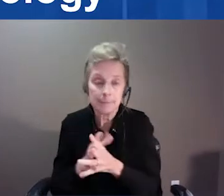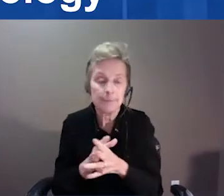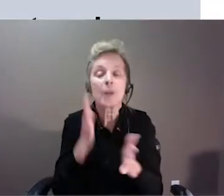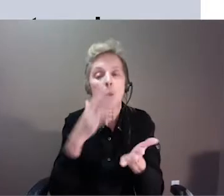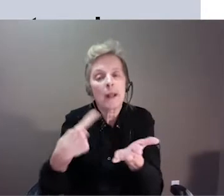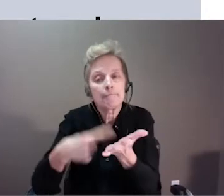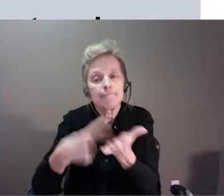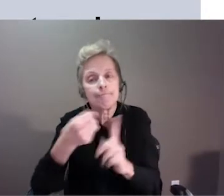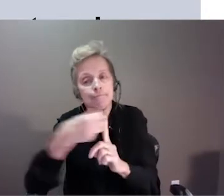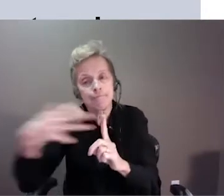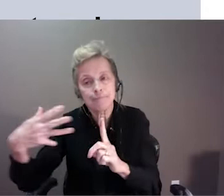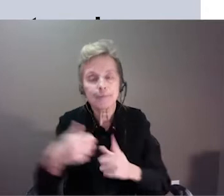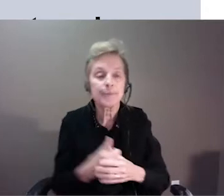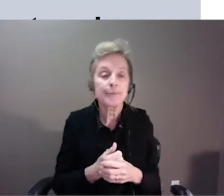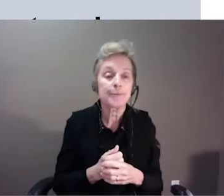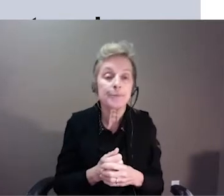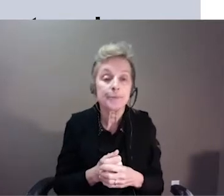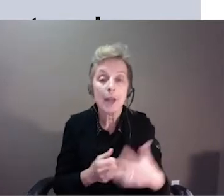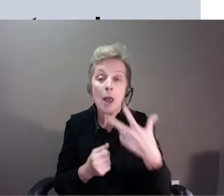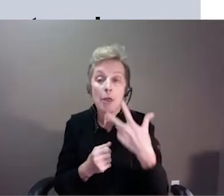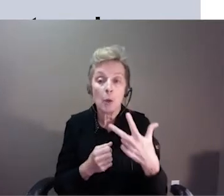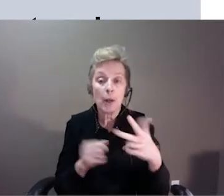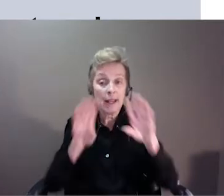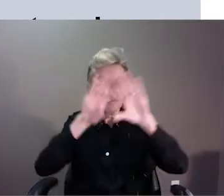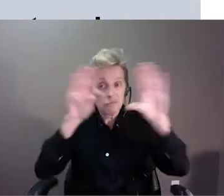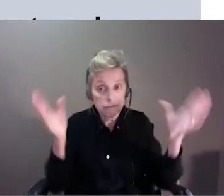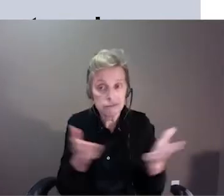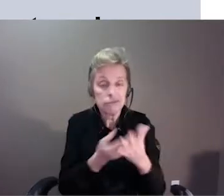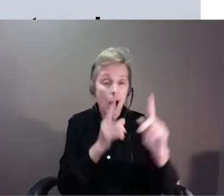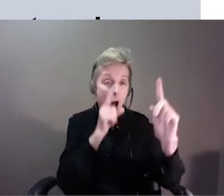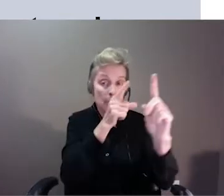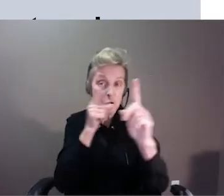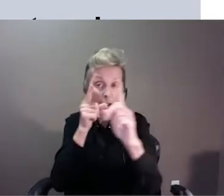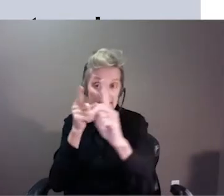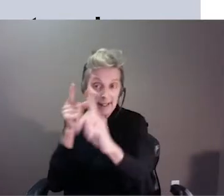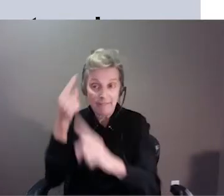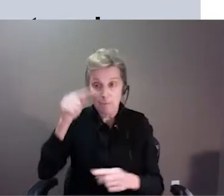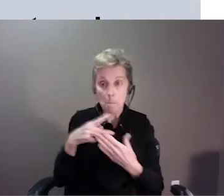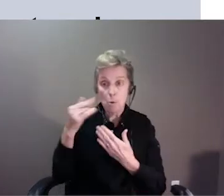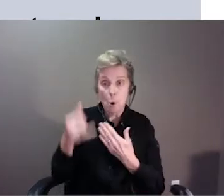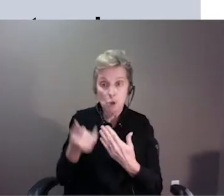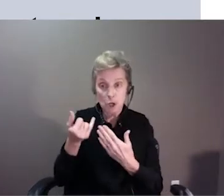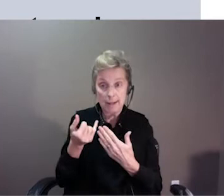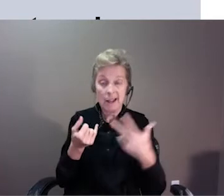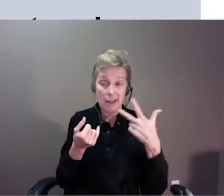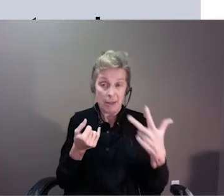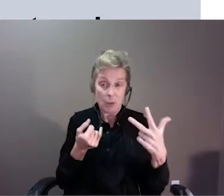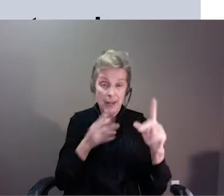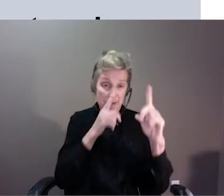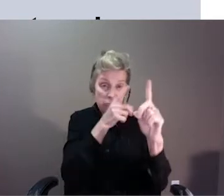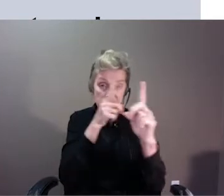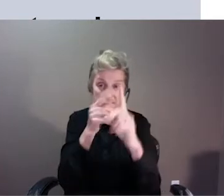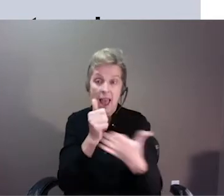please. So we have 3 overarching objectives for this project that have shaped our study